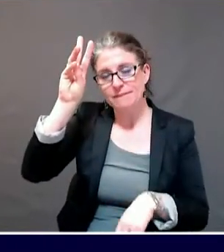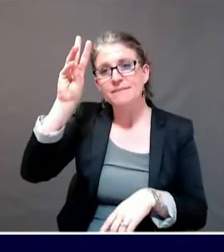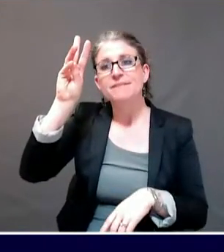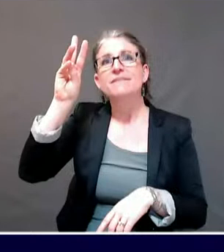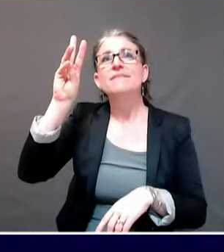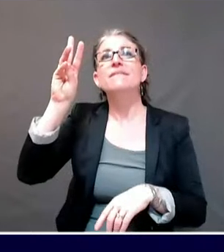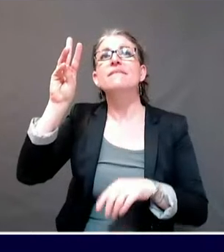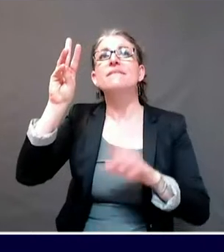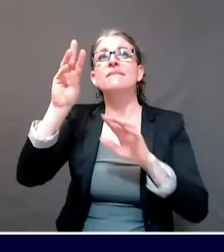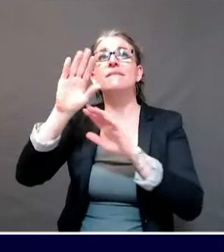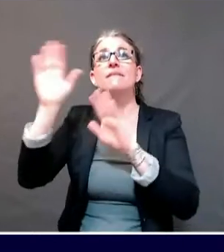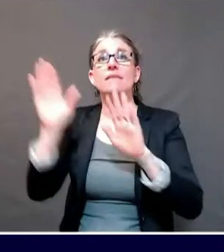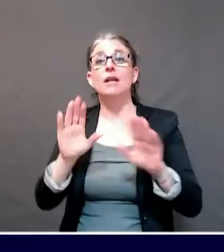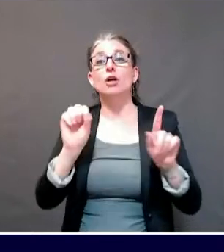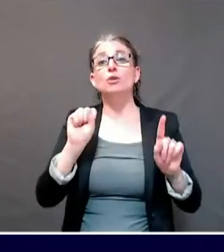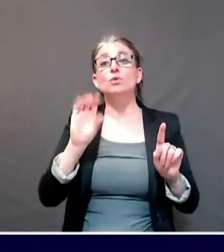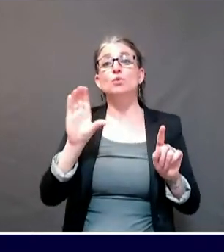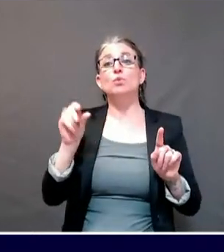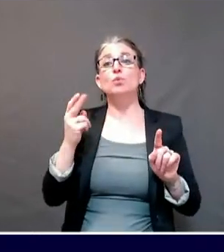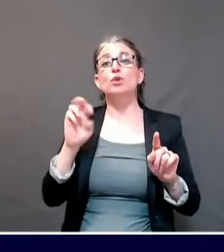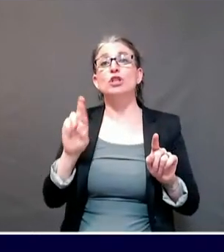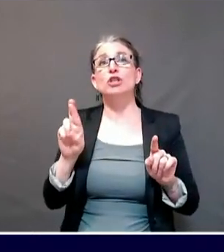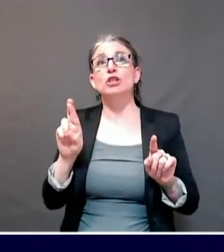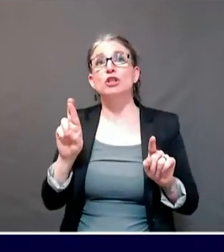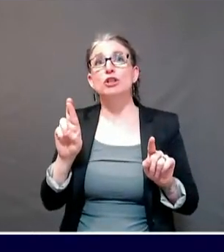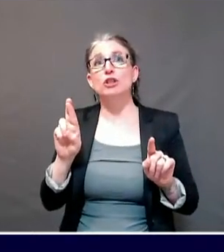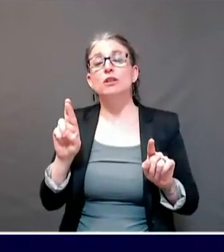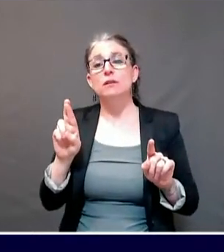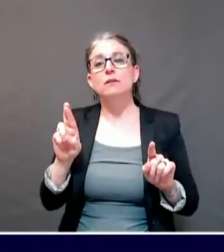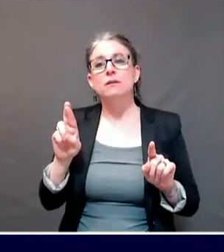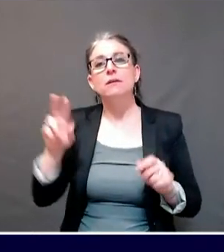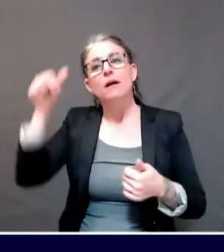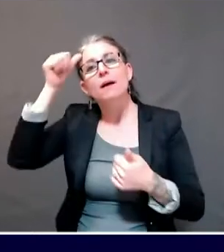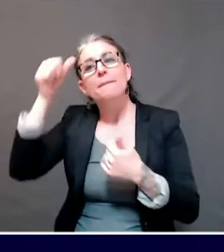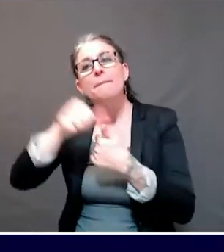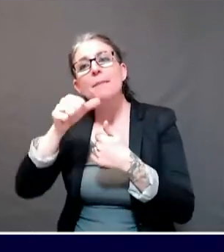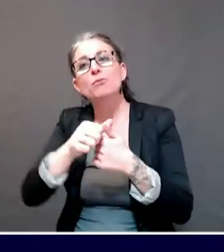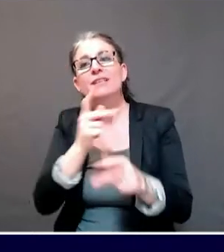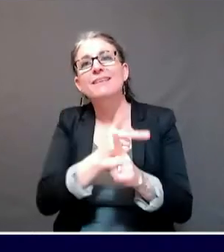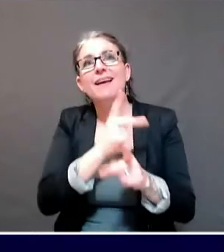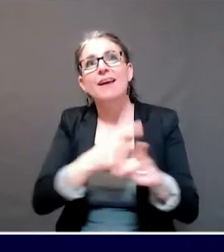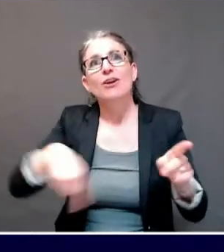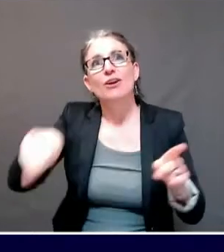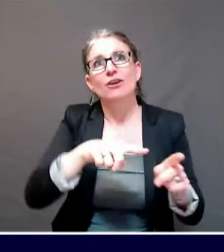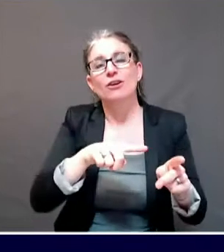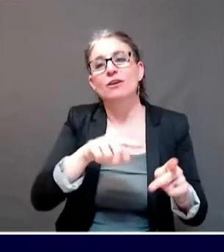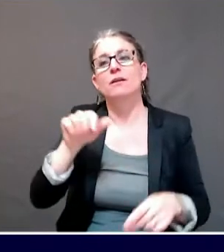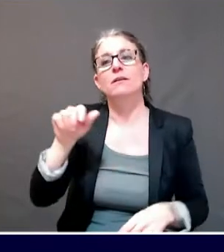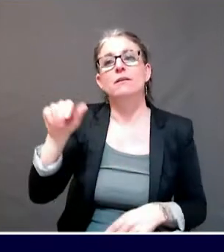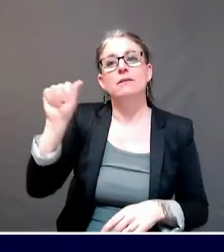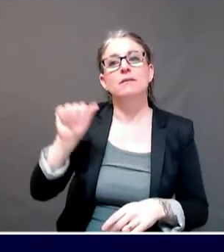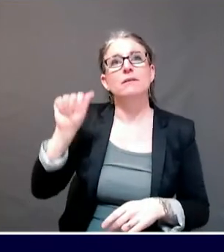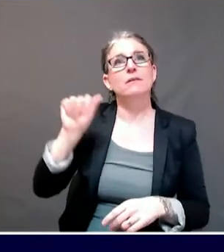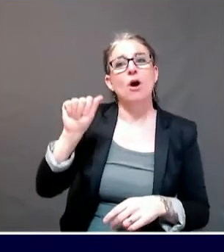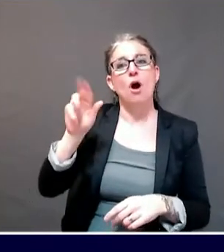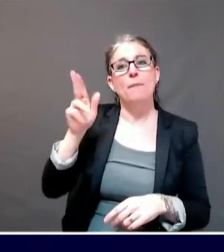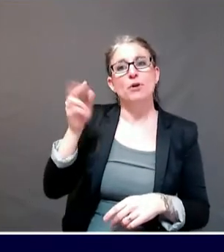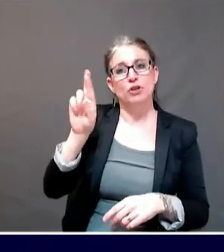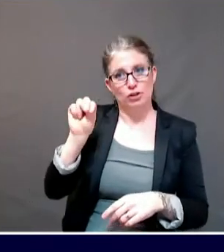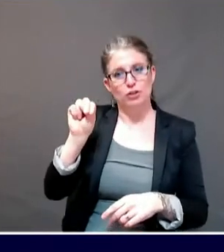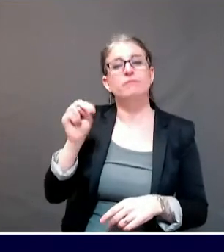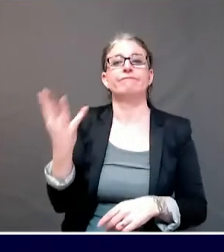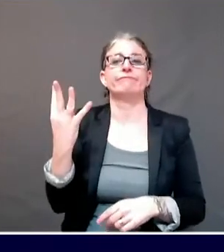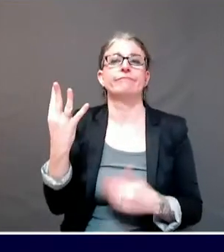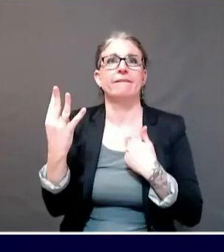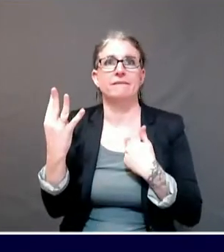cases. I'd like to take a second here too to just note that many of the new outbreak investigations